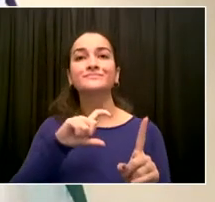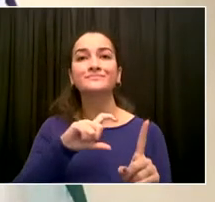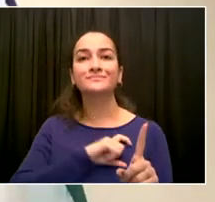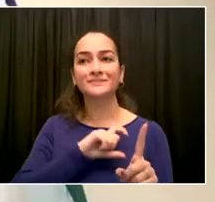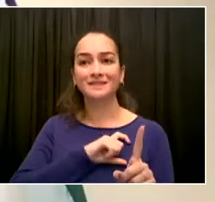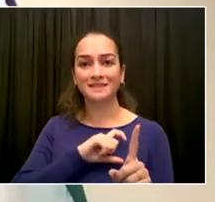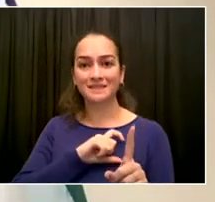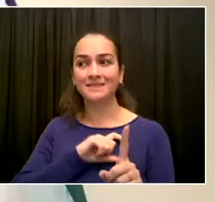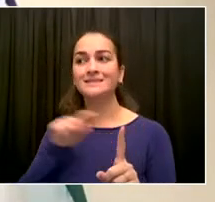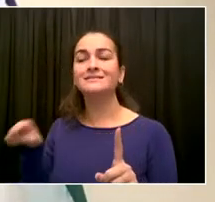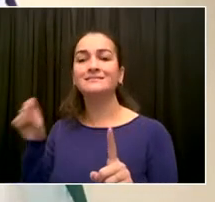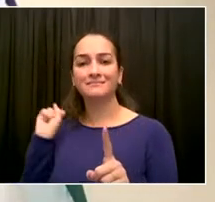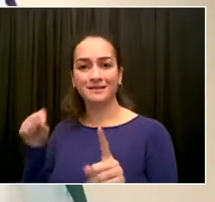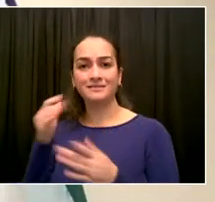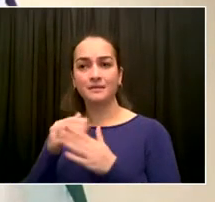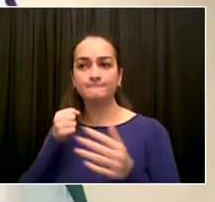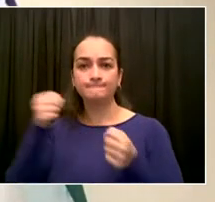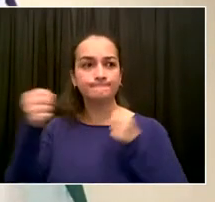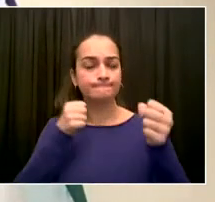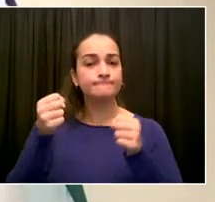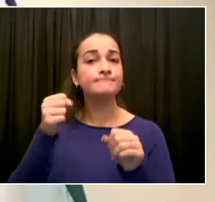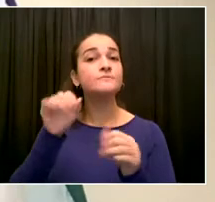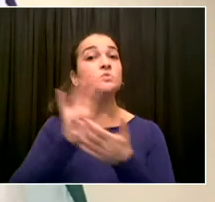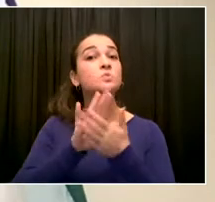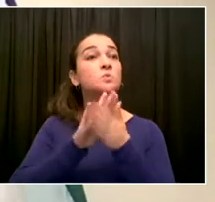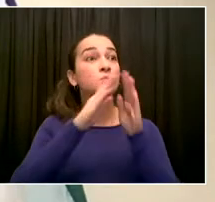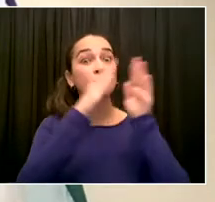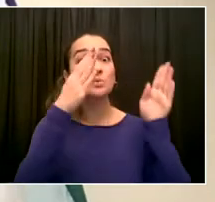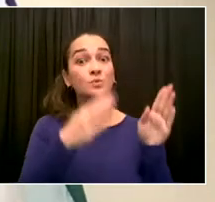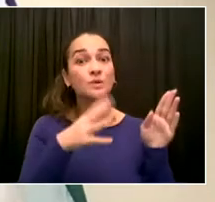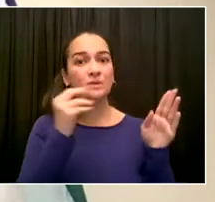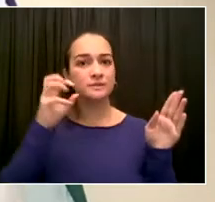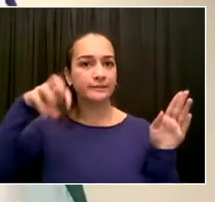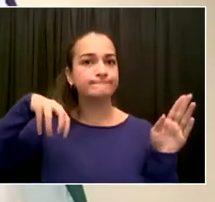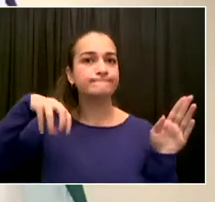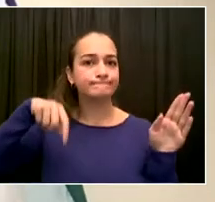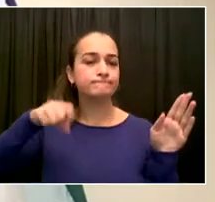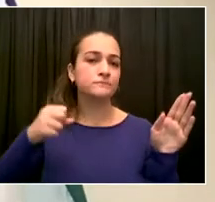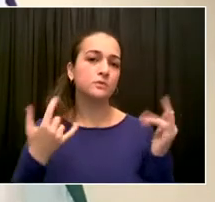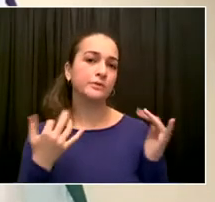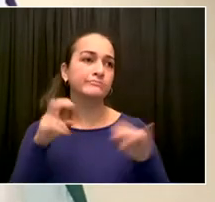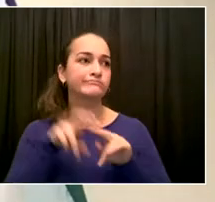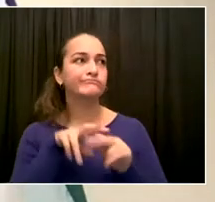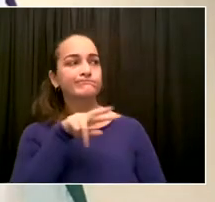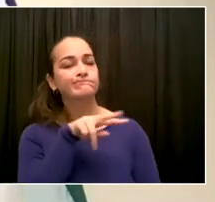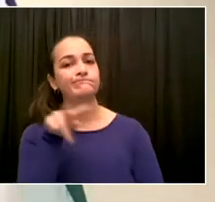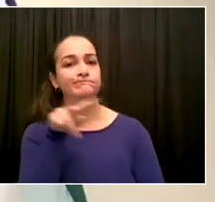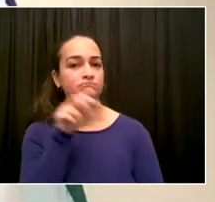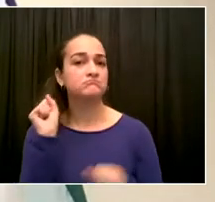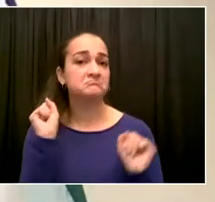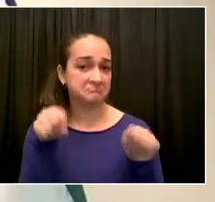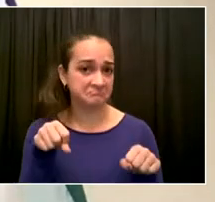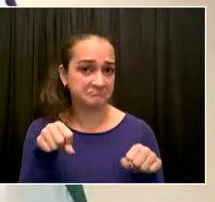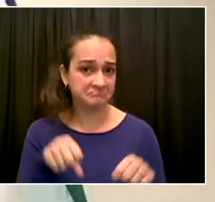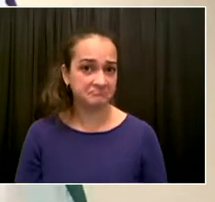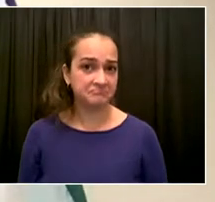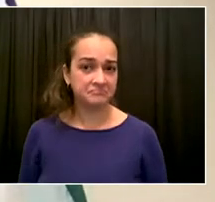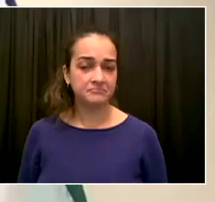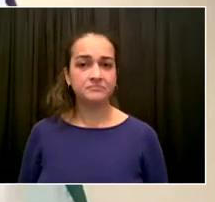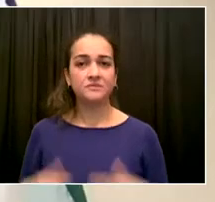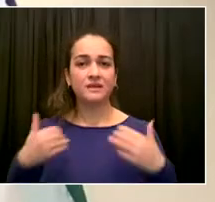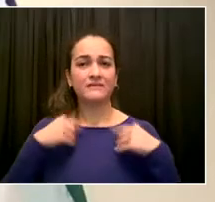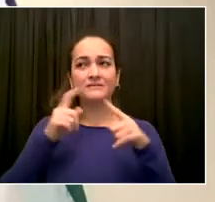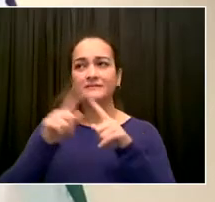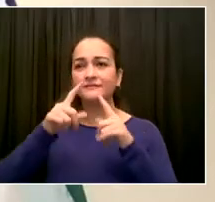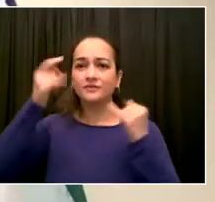you, Marsha, and as the rest of the residents of New York City, student safety is NYPD's #1 priority. So we'll do whatever we have to